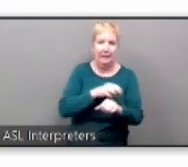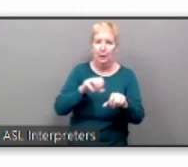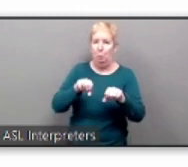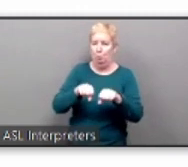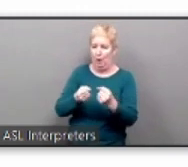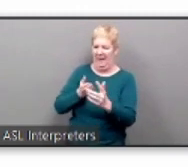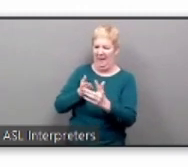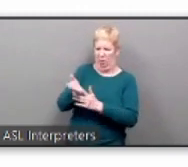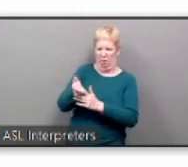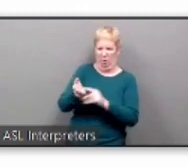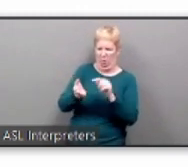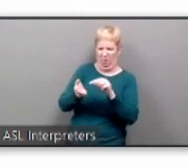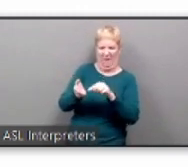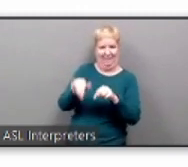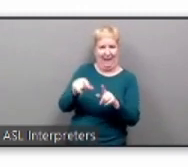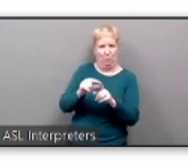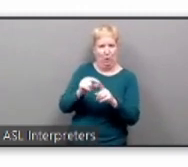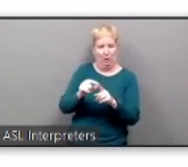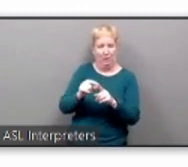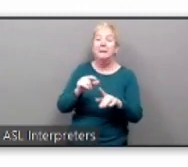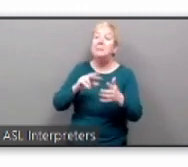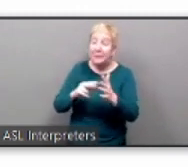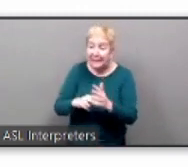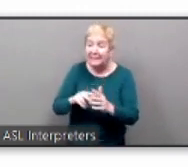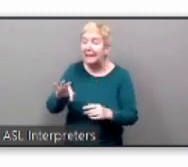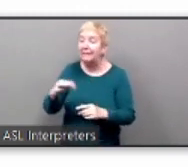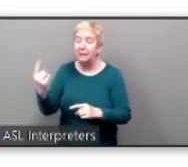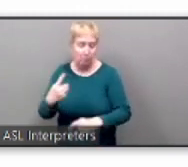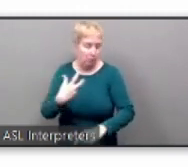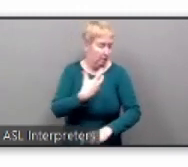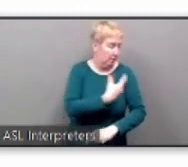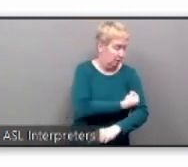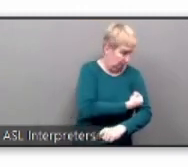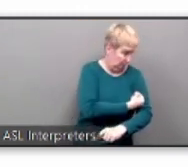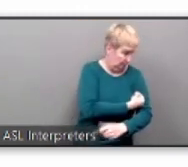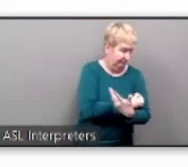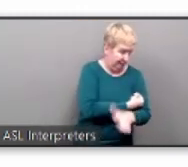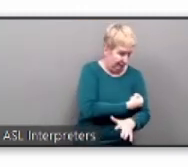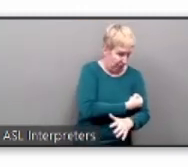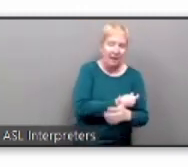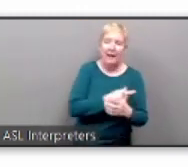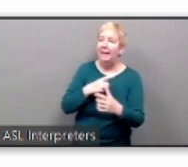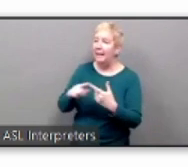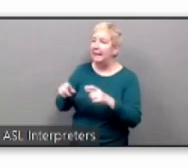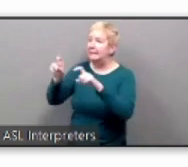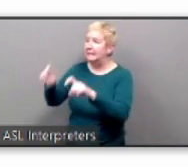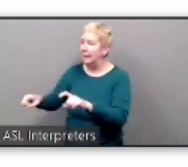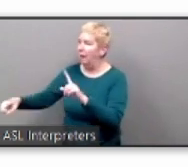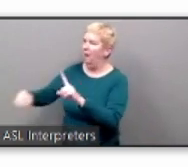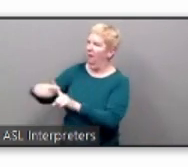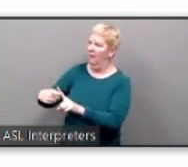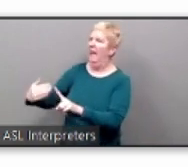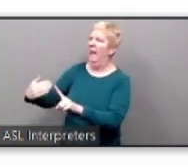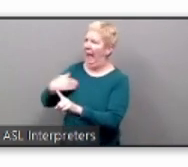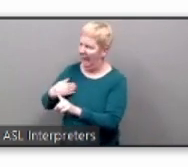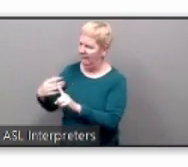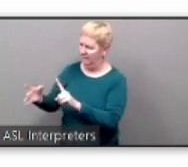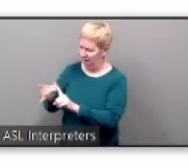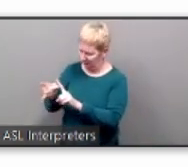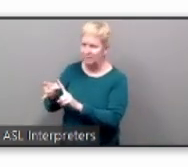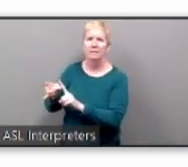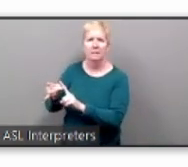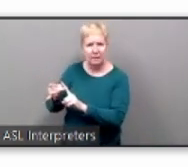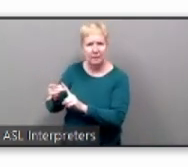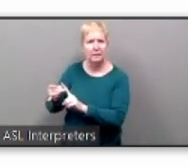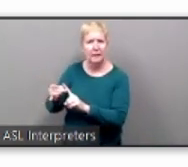So this is when a person tests positive for SARS-CoV-2 or the virus that causes COVID-19 after